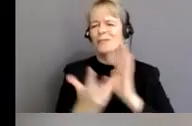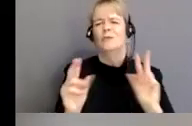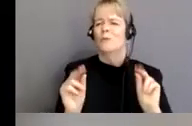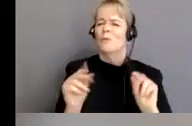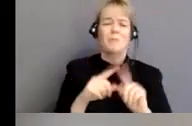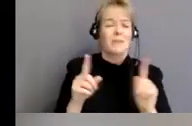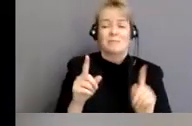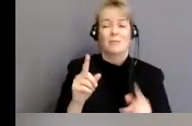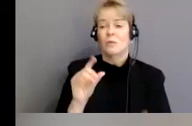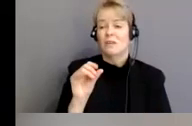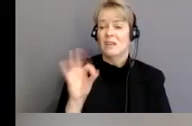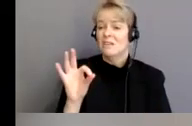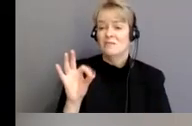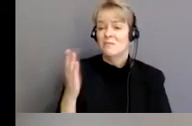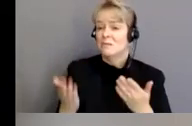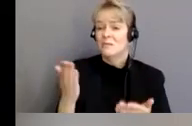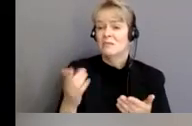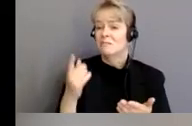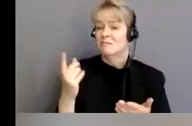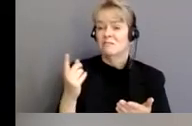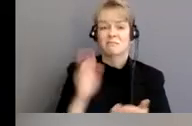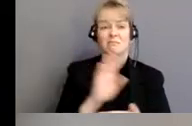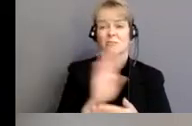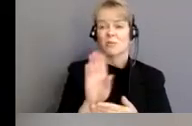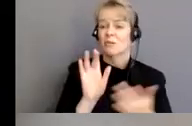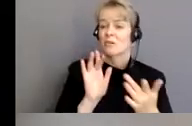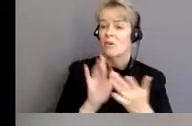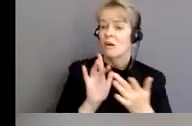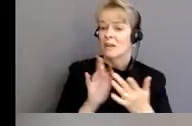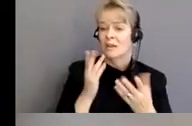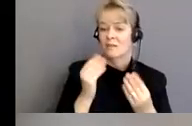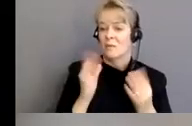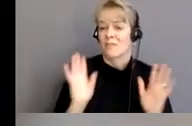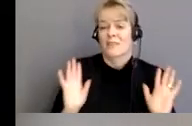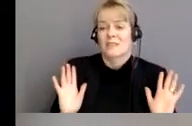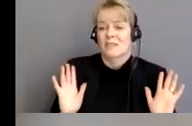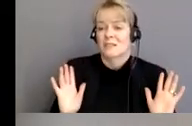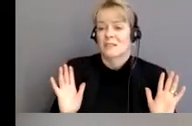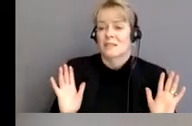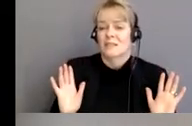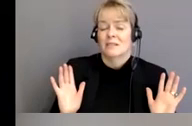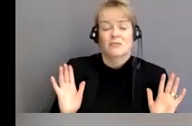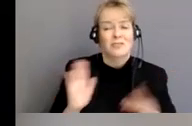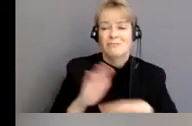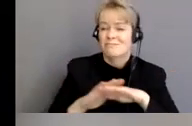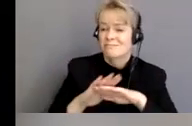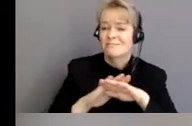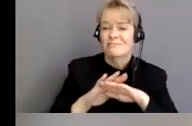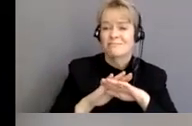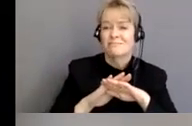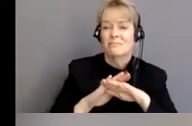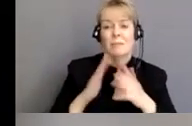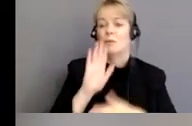someone needed to access your contact information? And this is all the contact information of the people on your cell